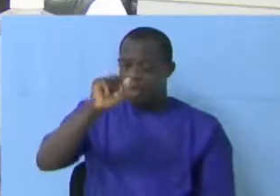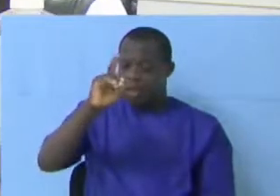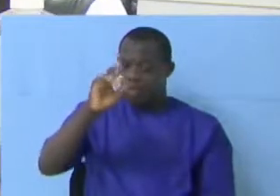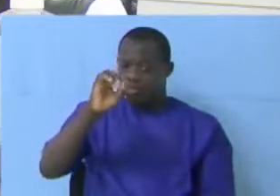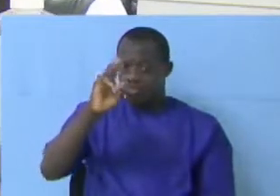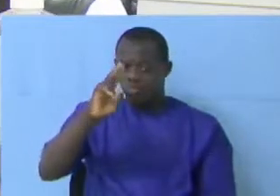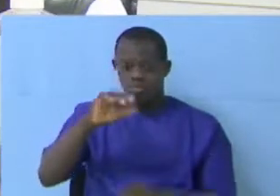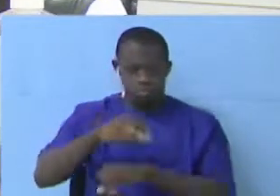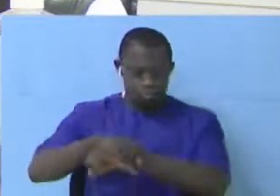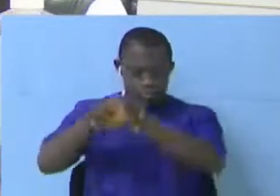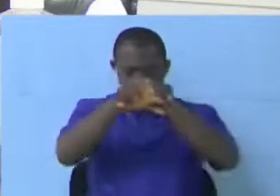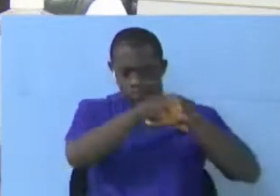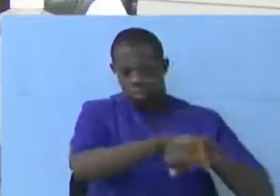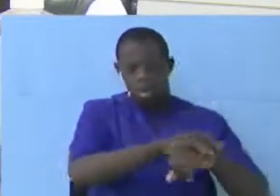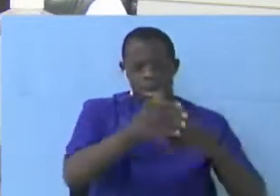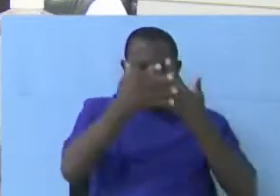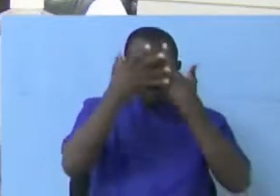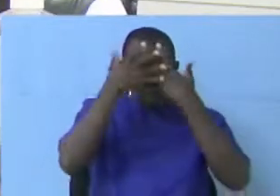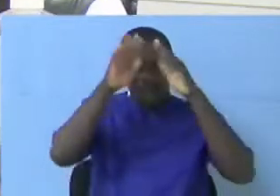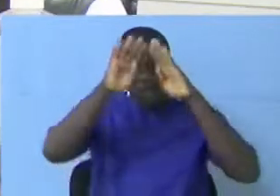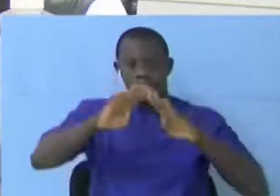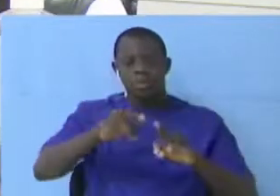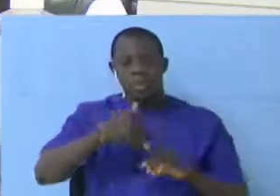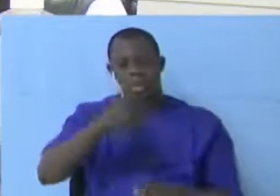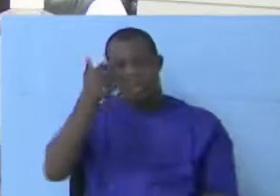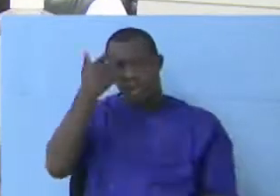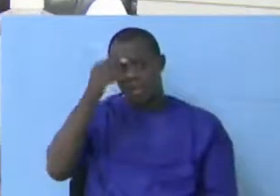I think that very night, or maybe